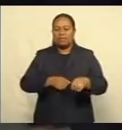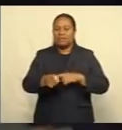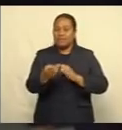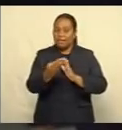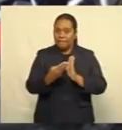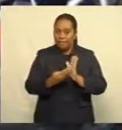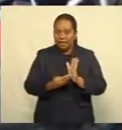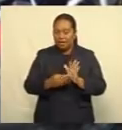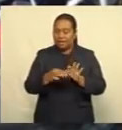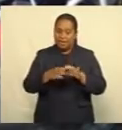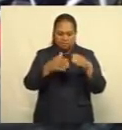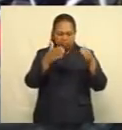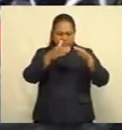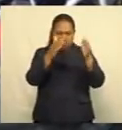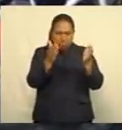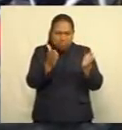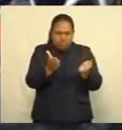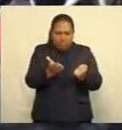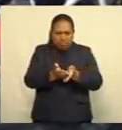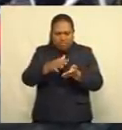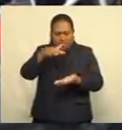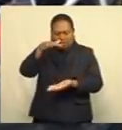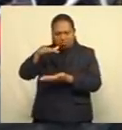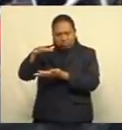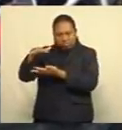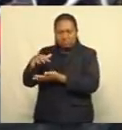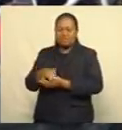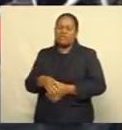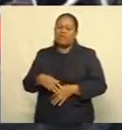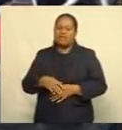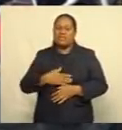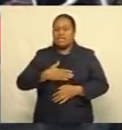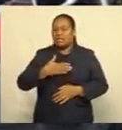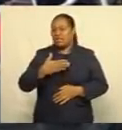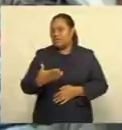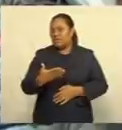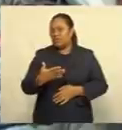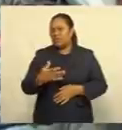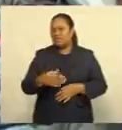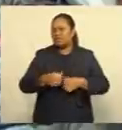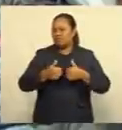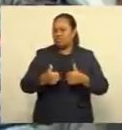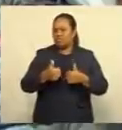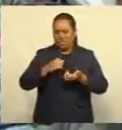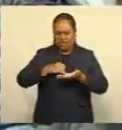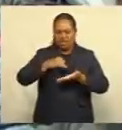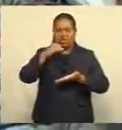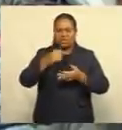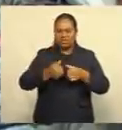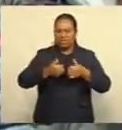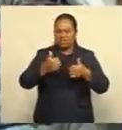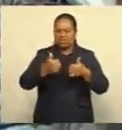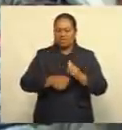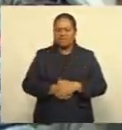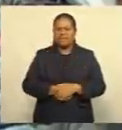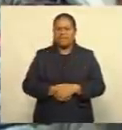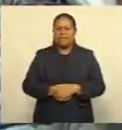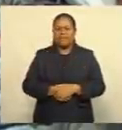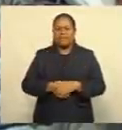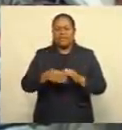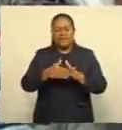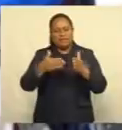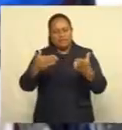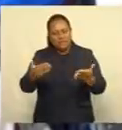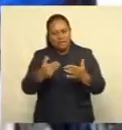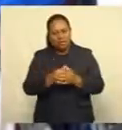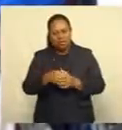before, we have like our interest is good, we're doing good. But now, like customers, they